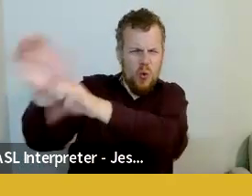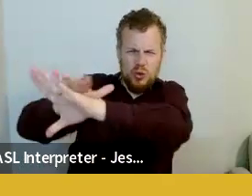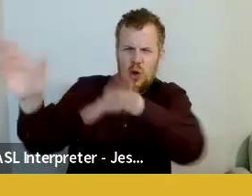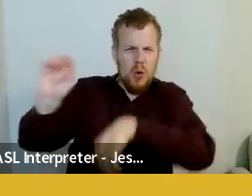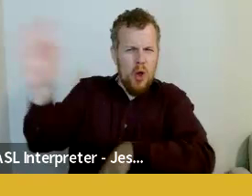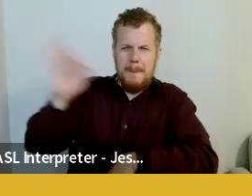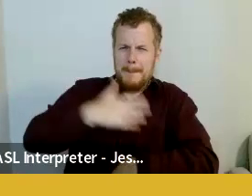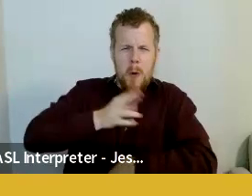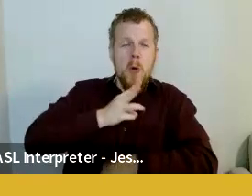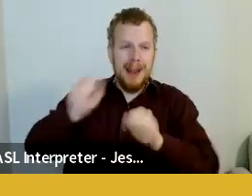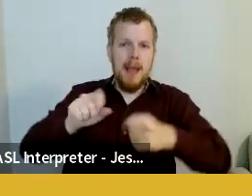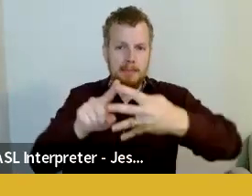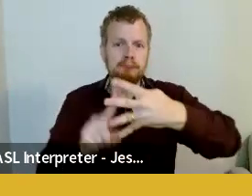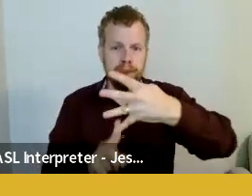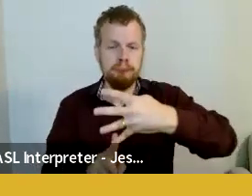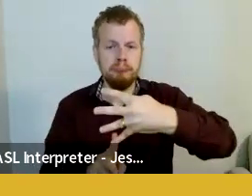shutoffs in an